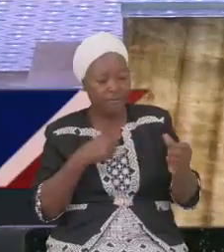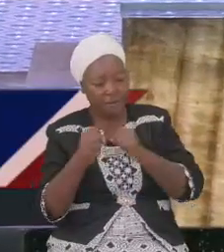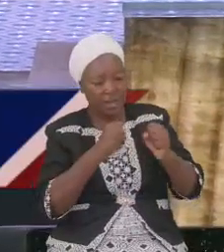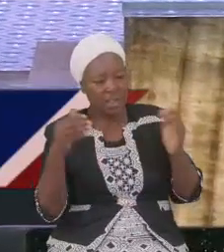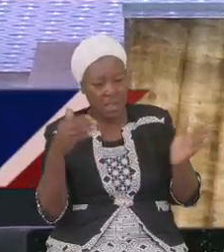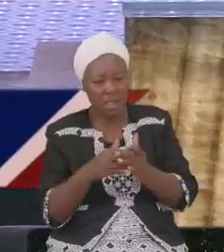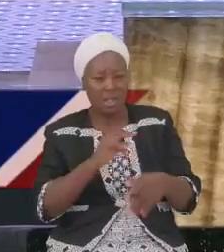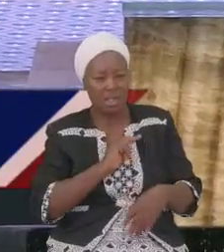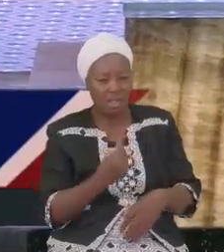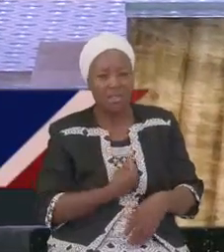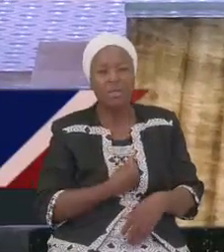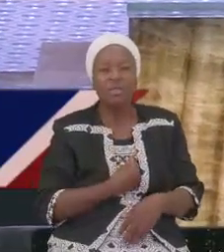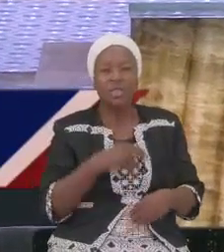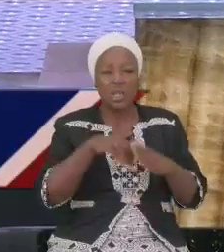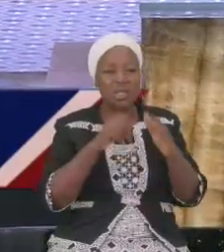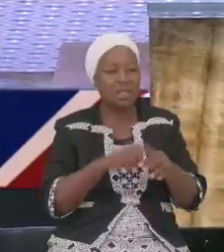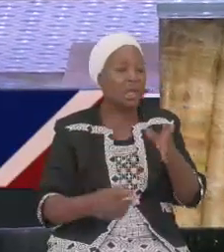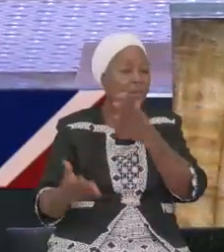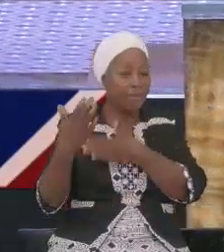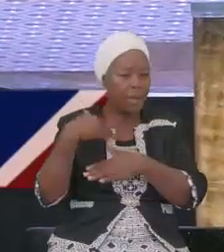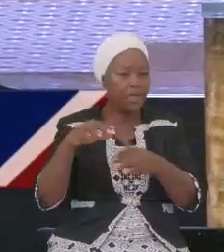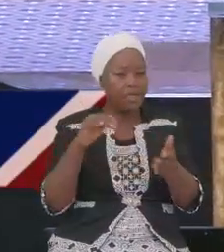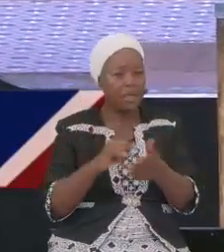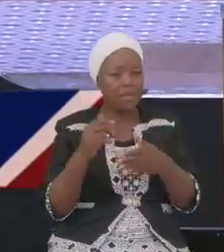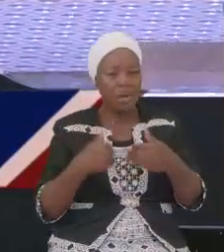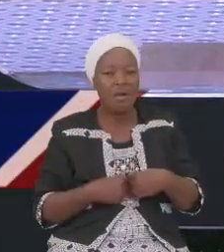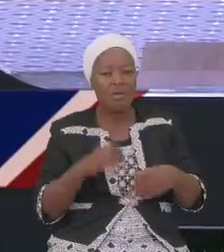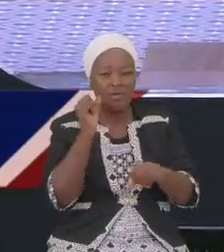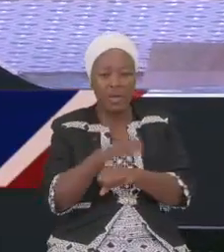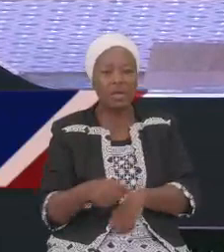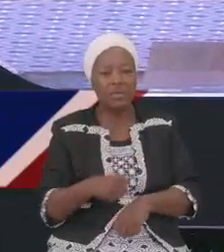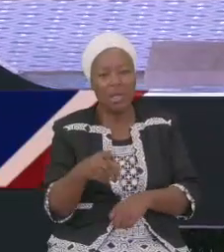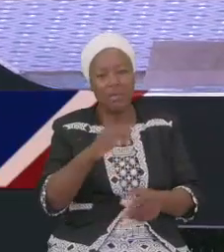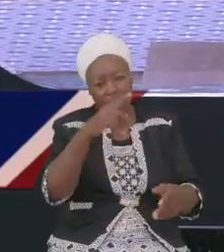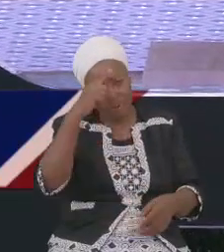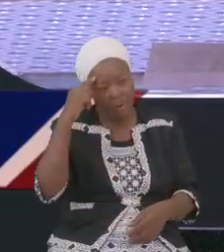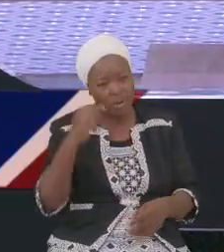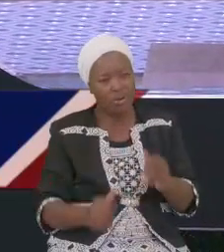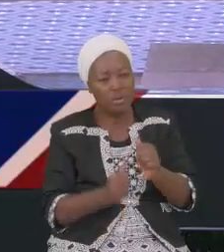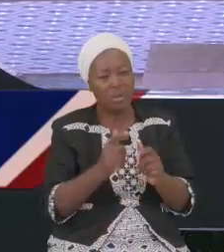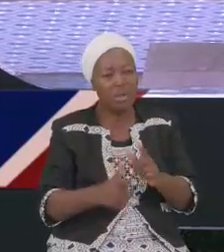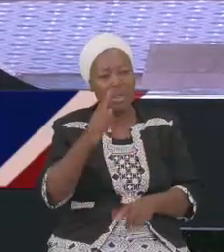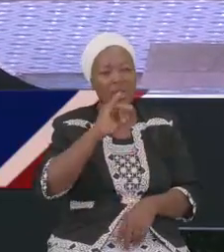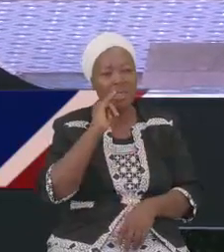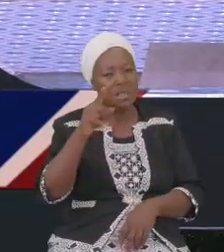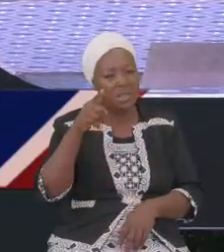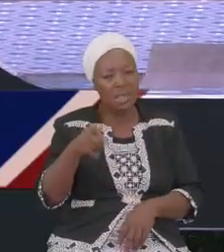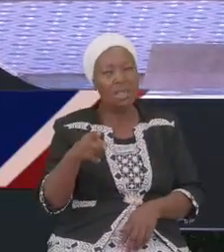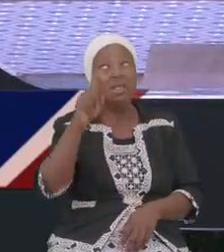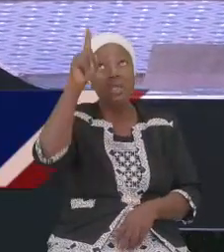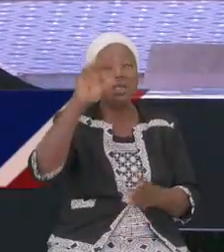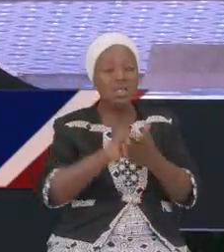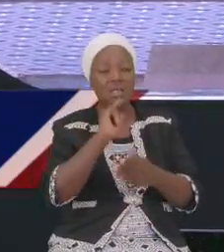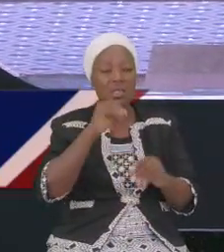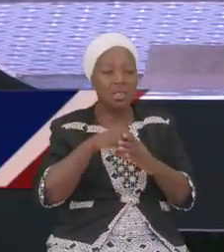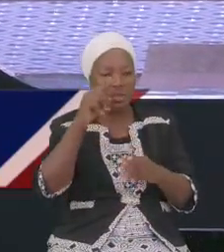militated against us in time past. It says we have overcome them because greater is he that is in you than